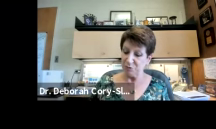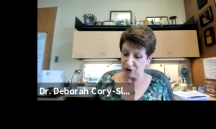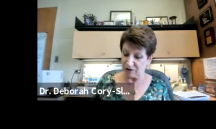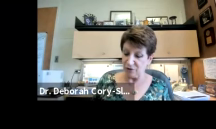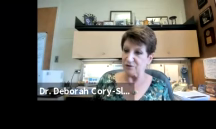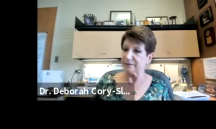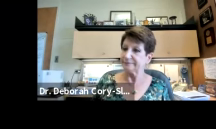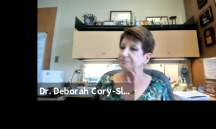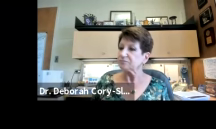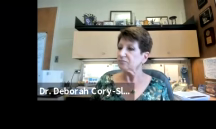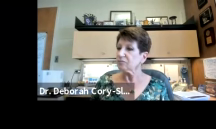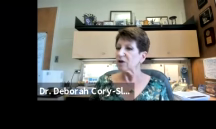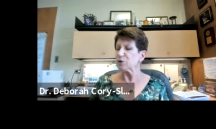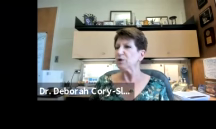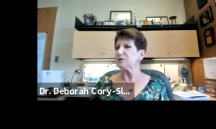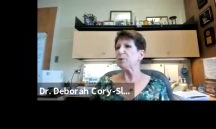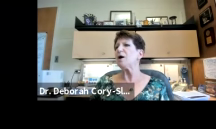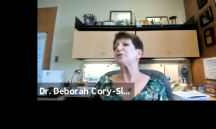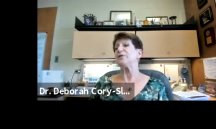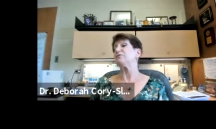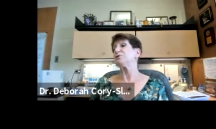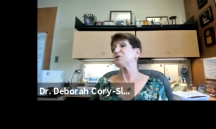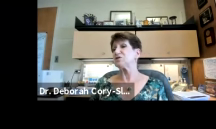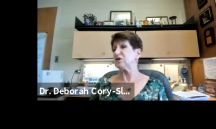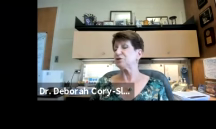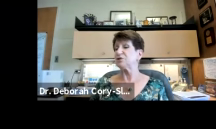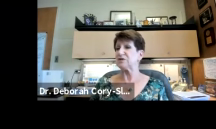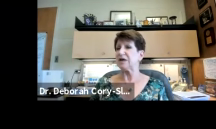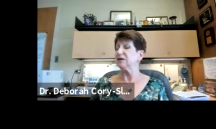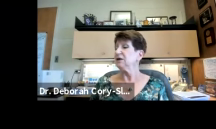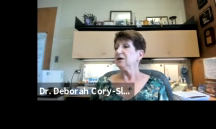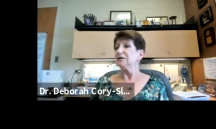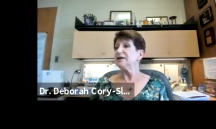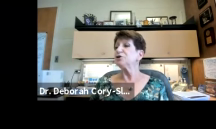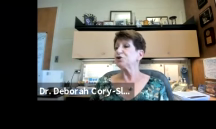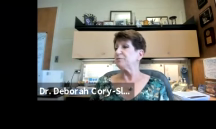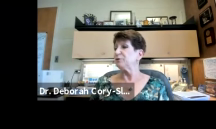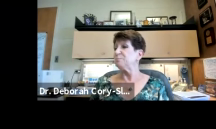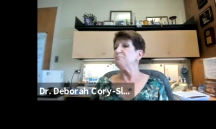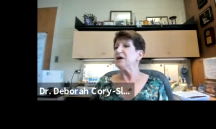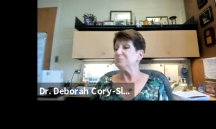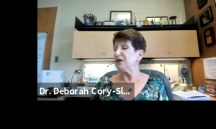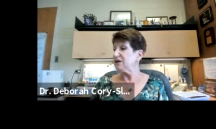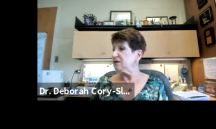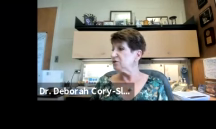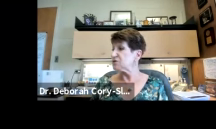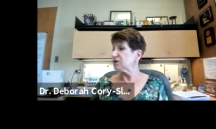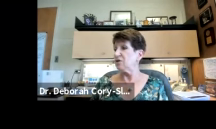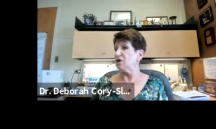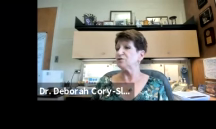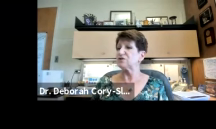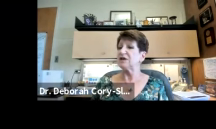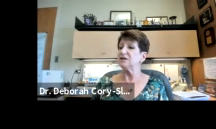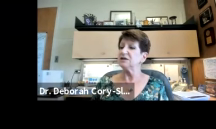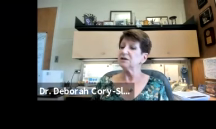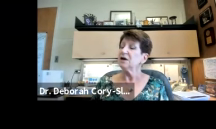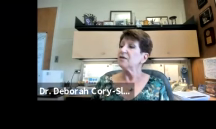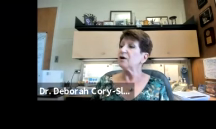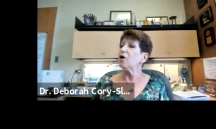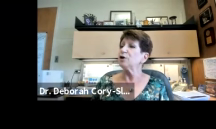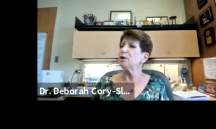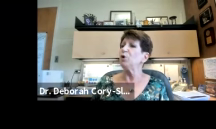fine particles. So what's the problem with that? First, our center has had leadership for many, many years in